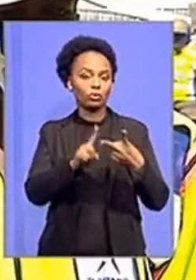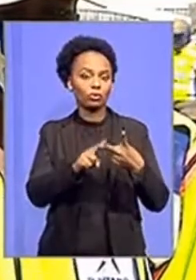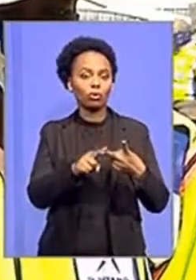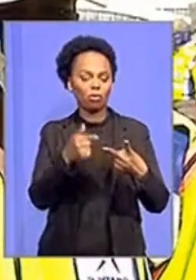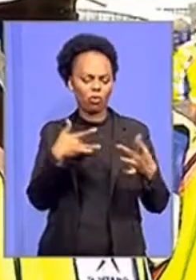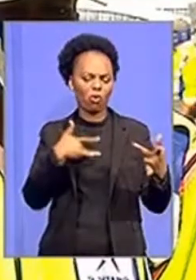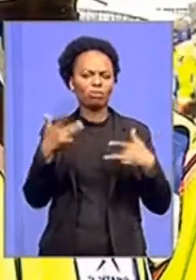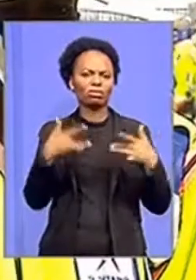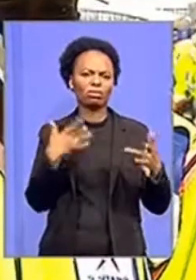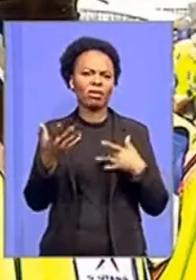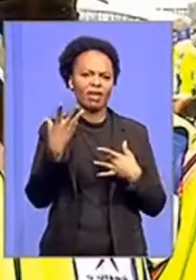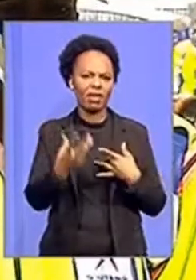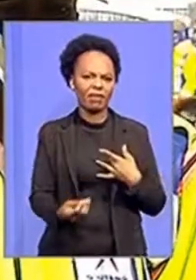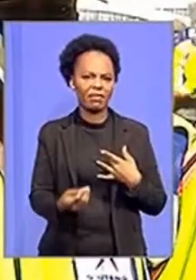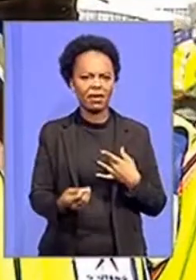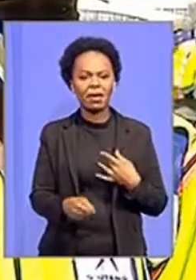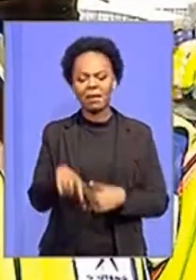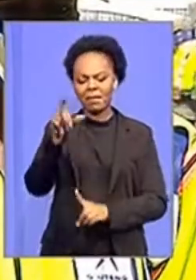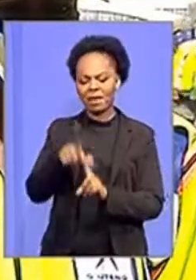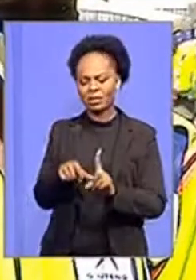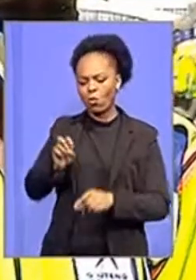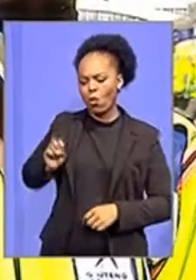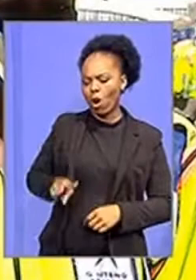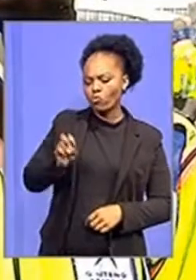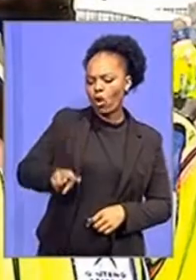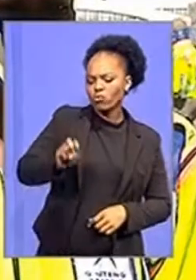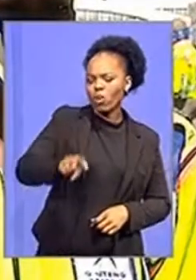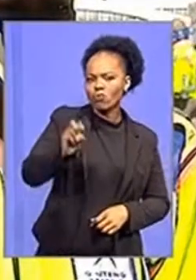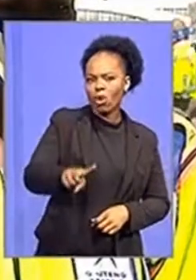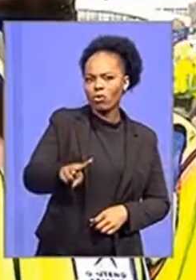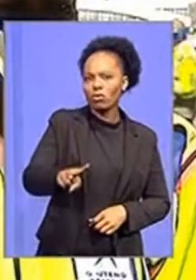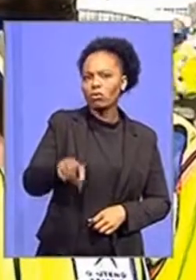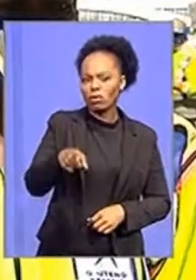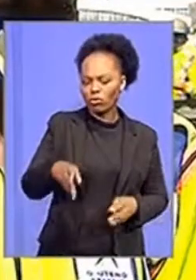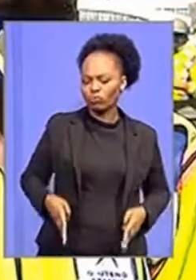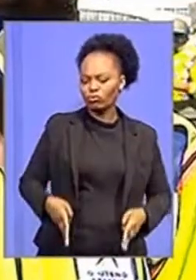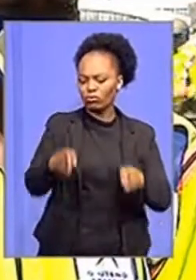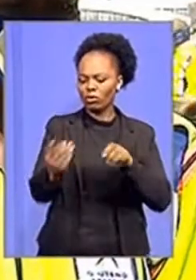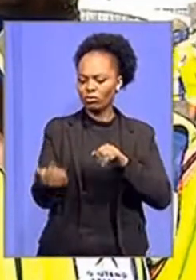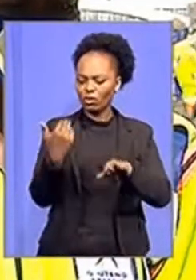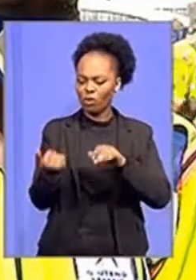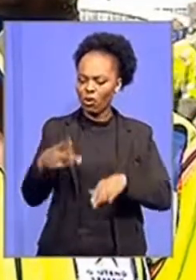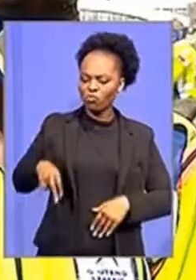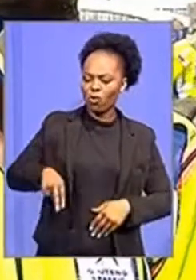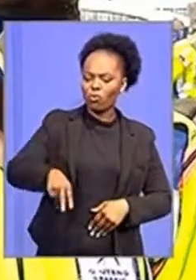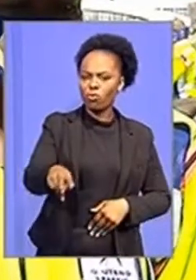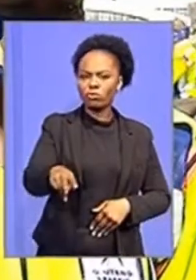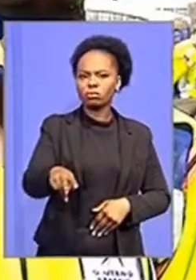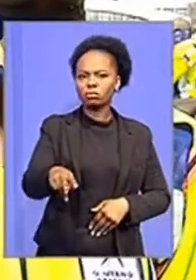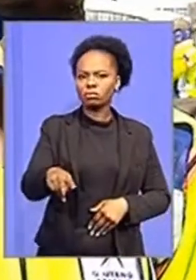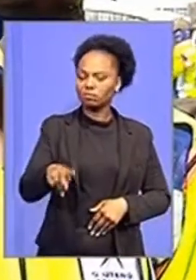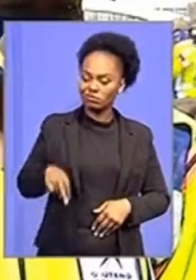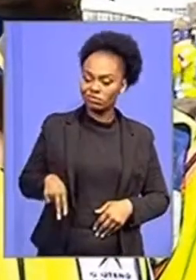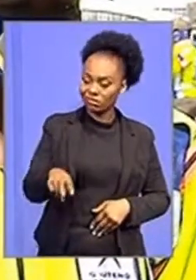we have pedestrians that are crossing the roads at points at which they are not supposed to cross.